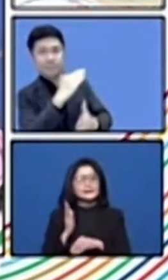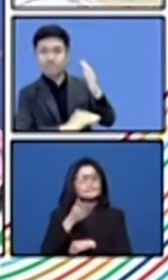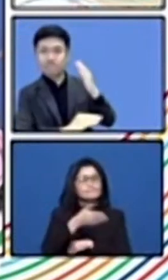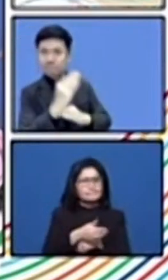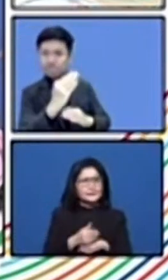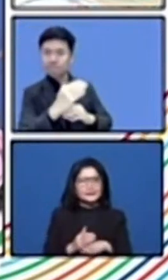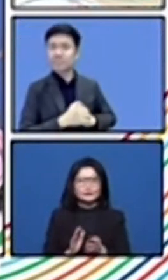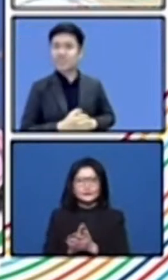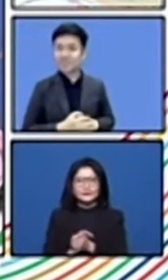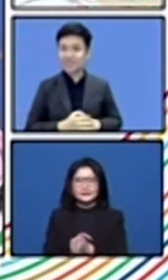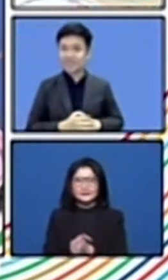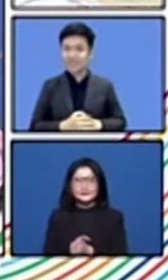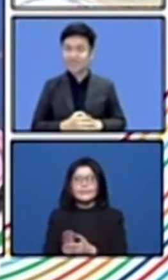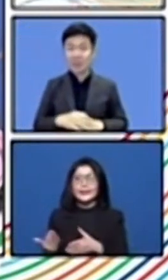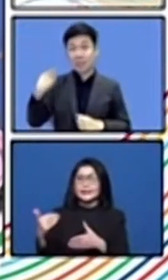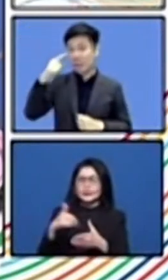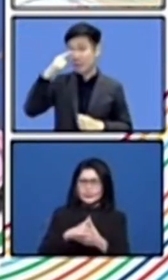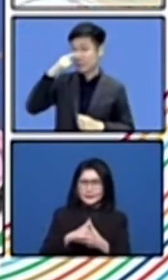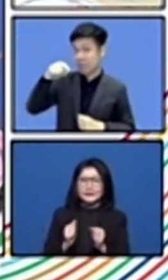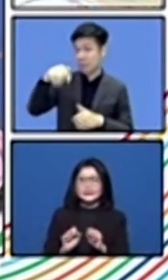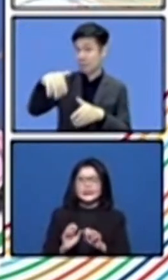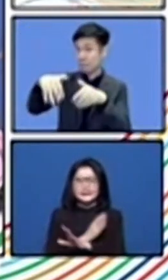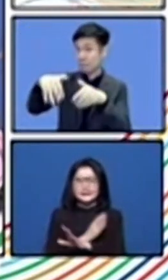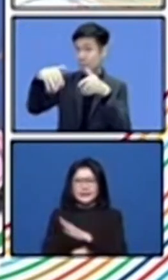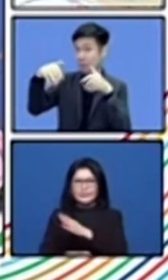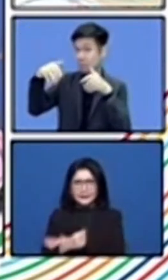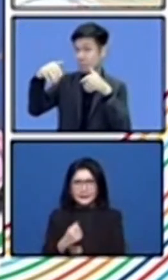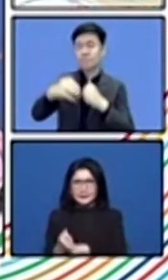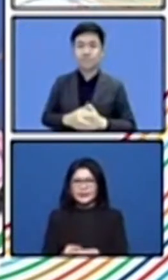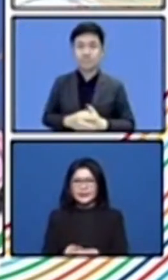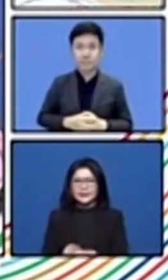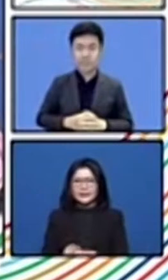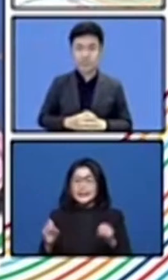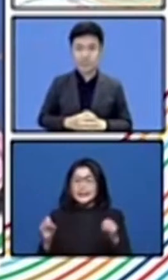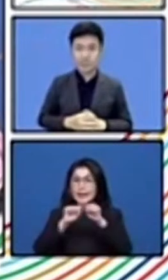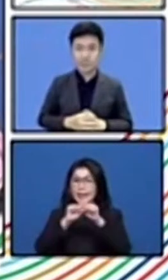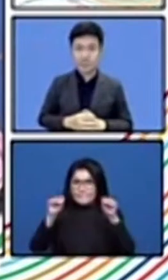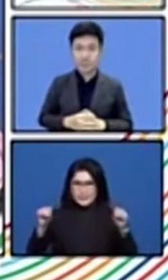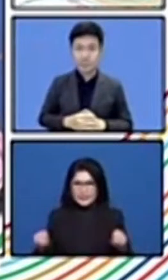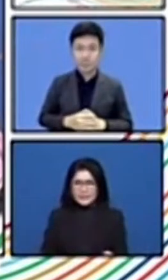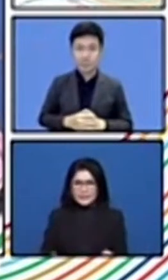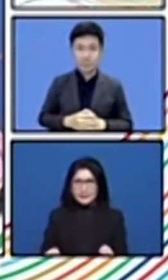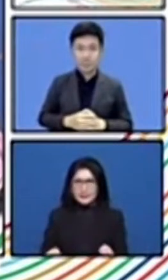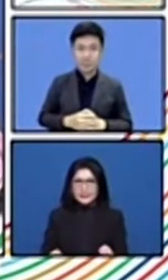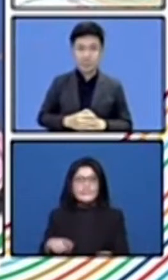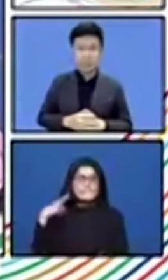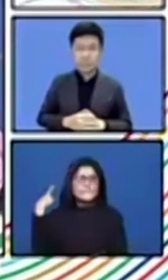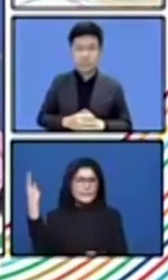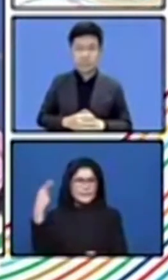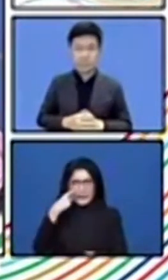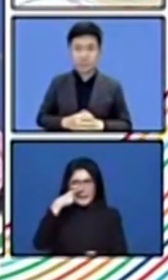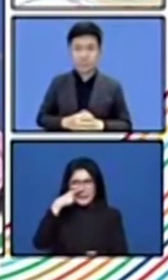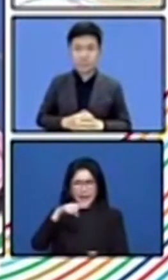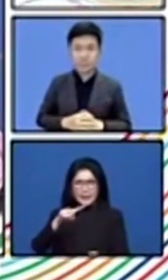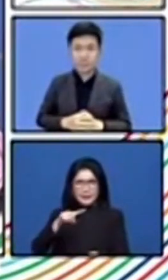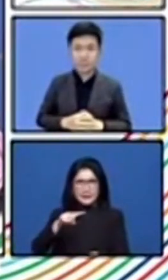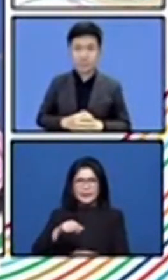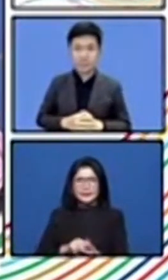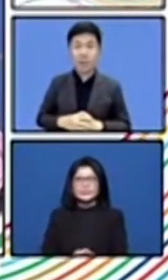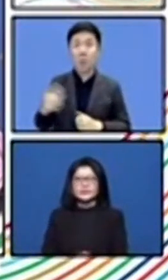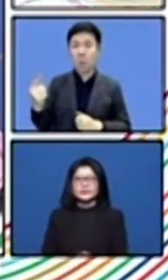in our Thai Parliament system we have the standing